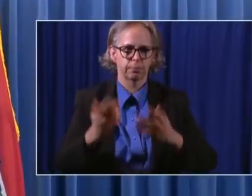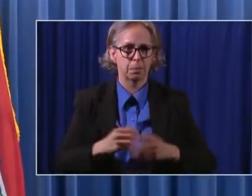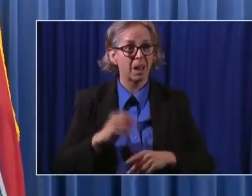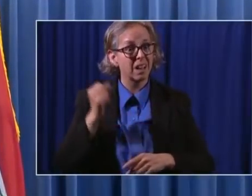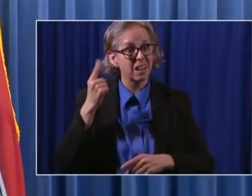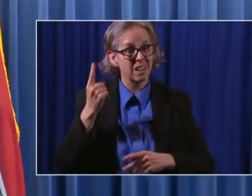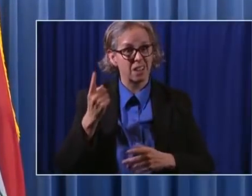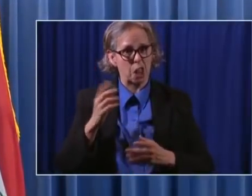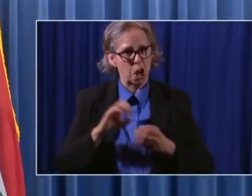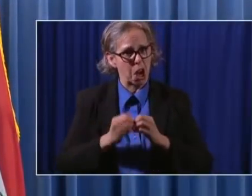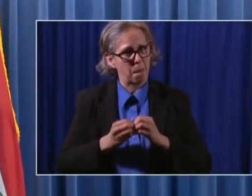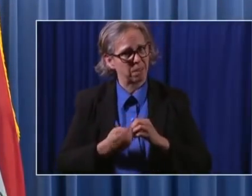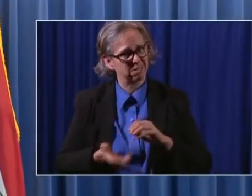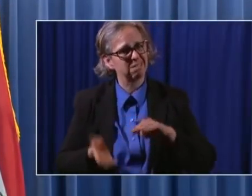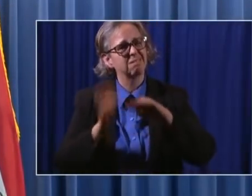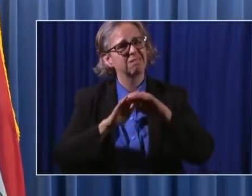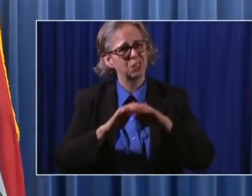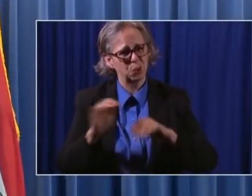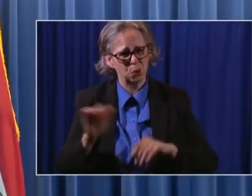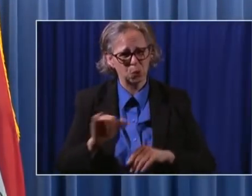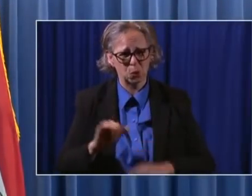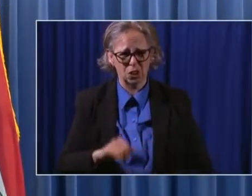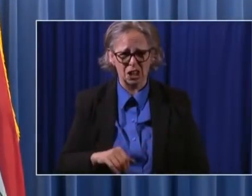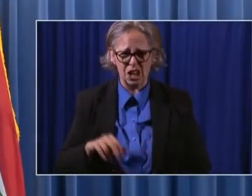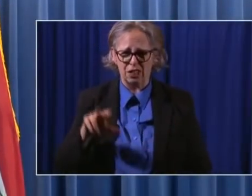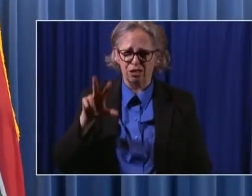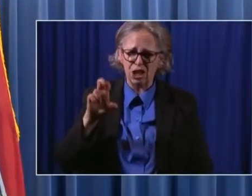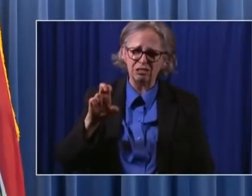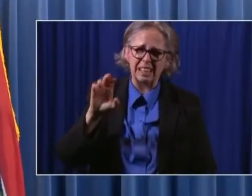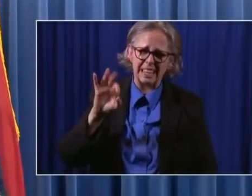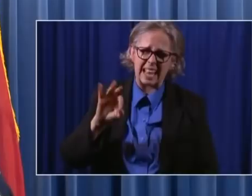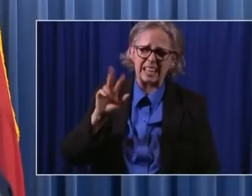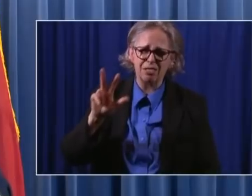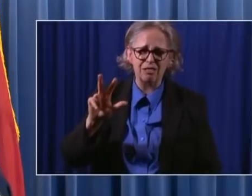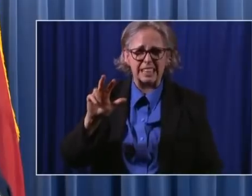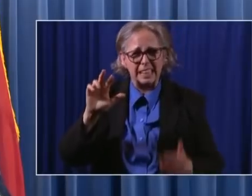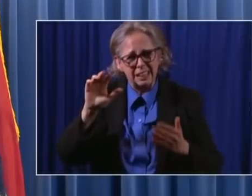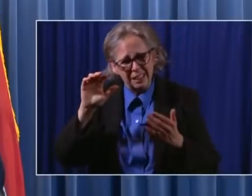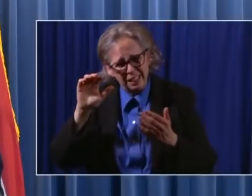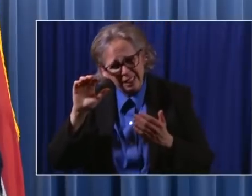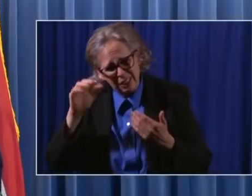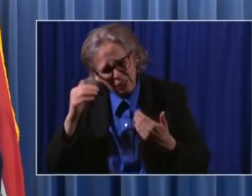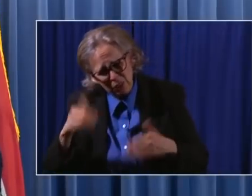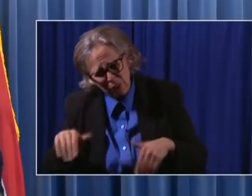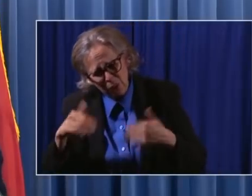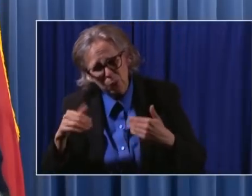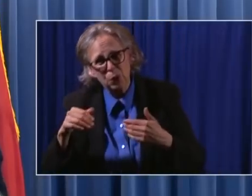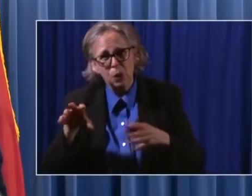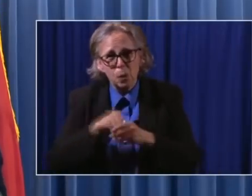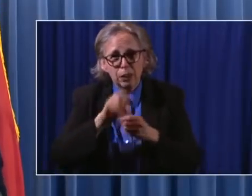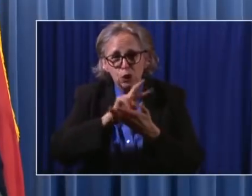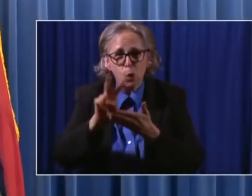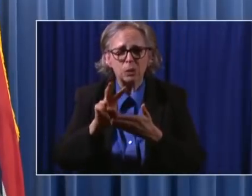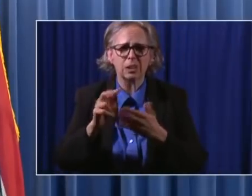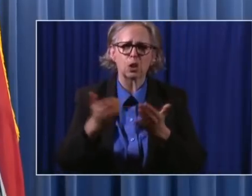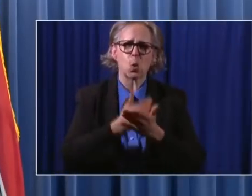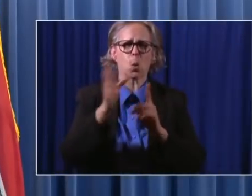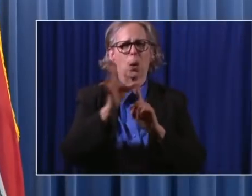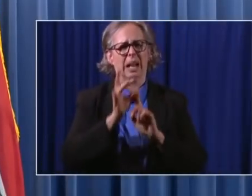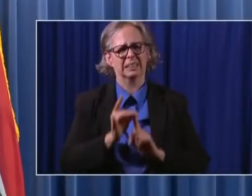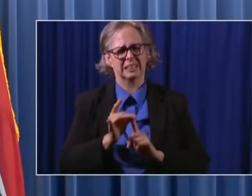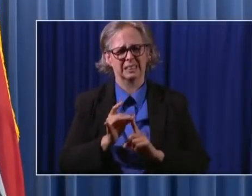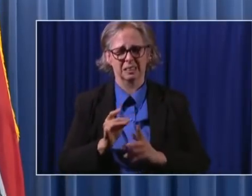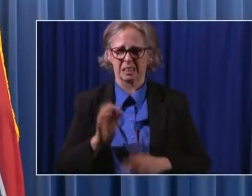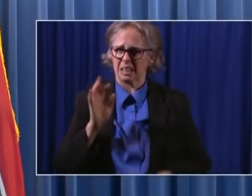area of concern with 393 cases over the last 2 weeks. The average number of cases has more than quadrupled over